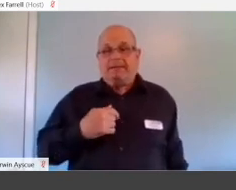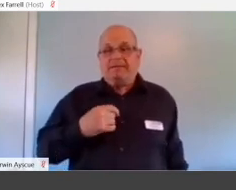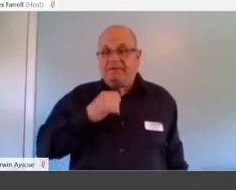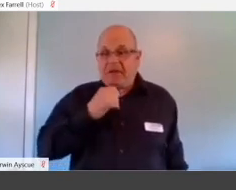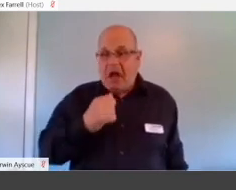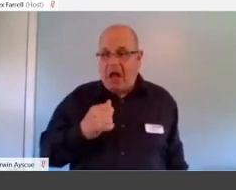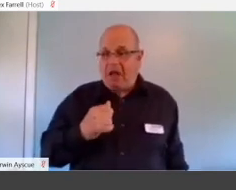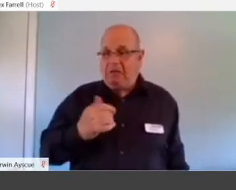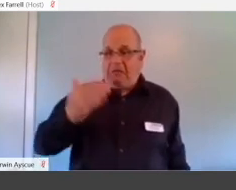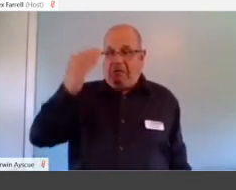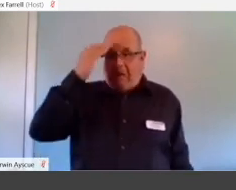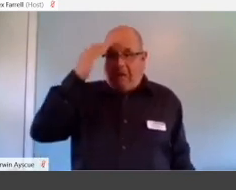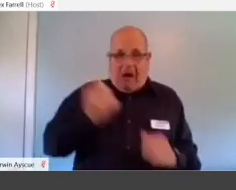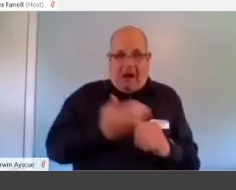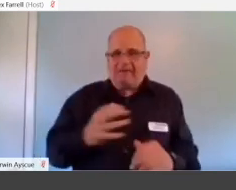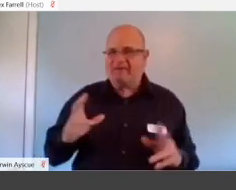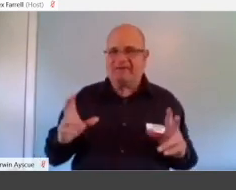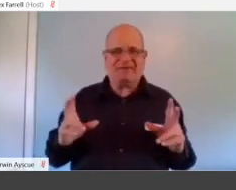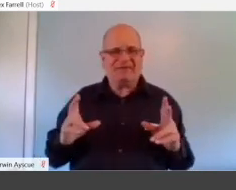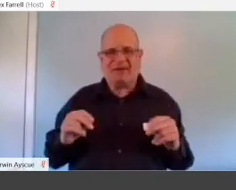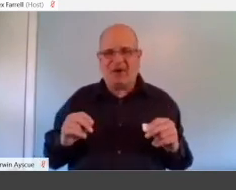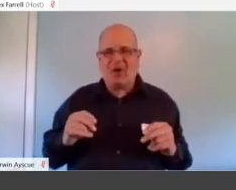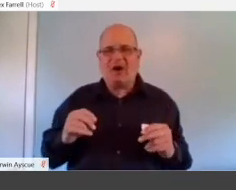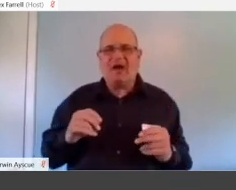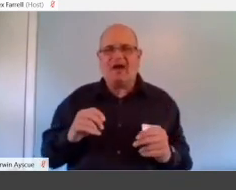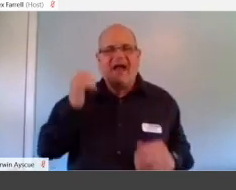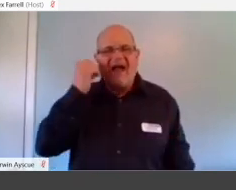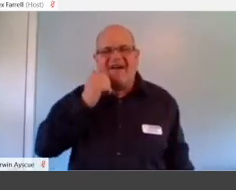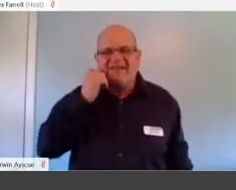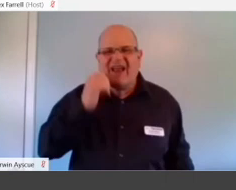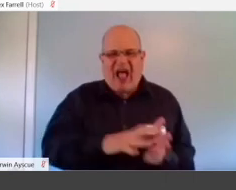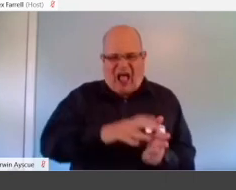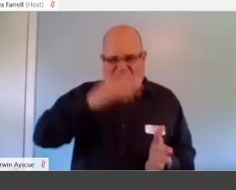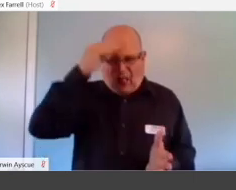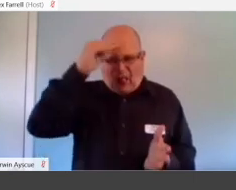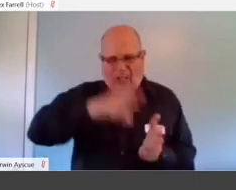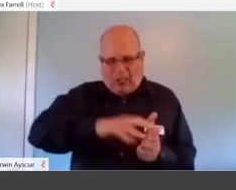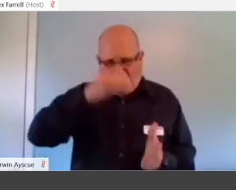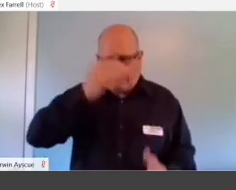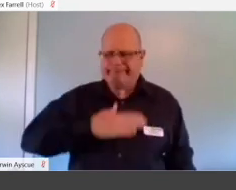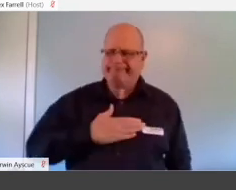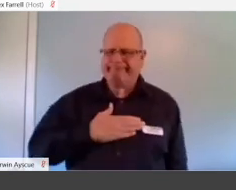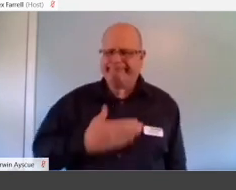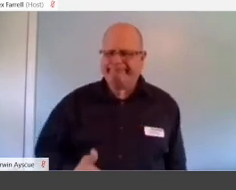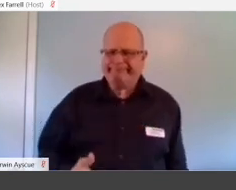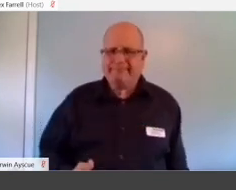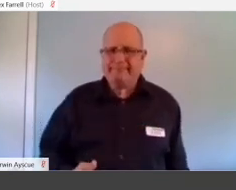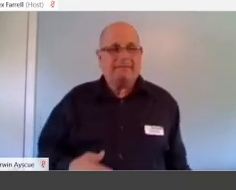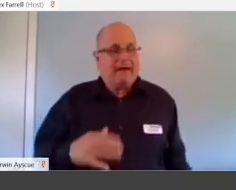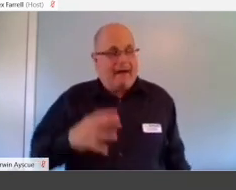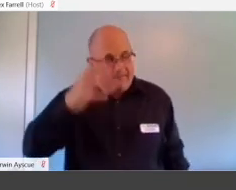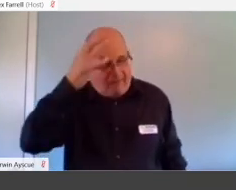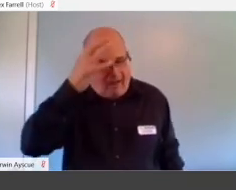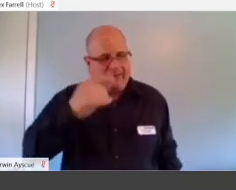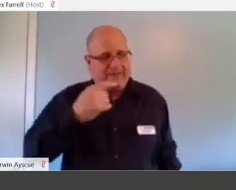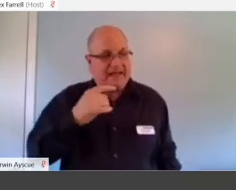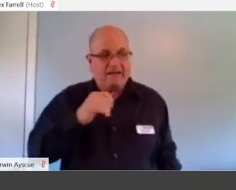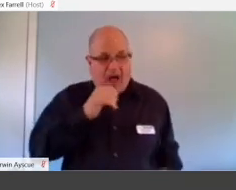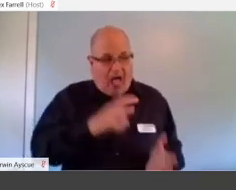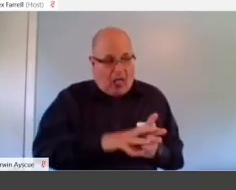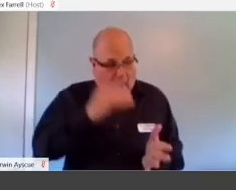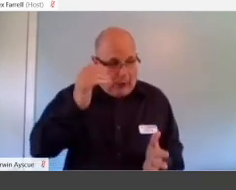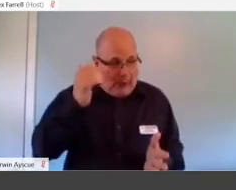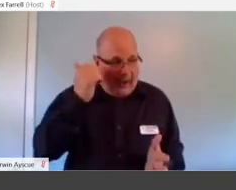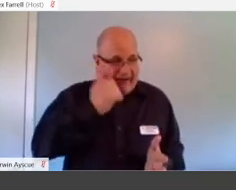constantly learning, and every single day I learn something new. And my father always says, if you're not learning something new every day, you might as well be